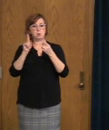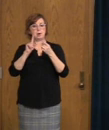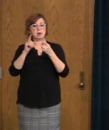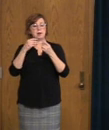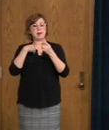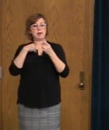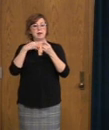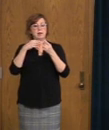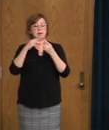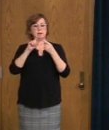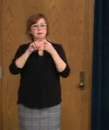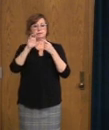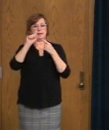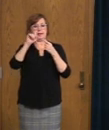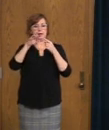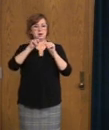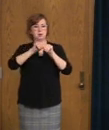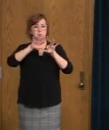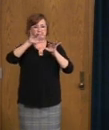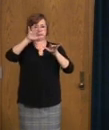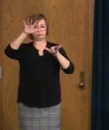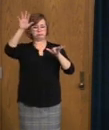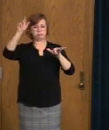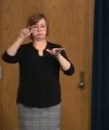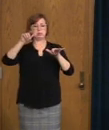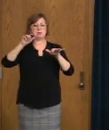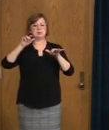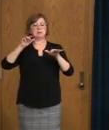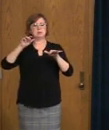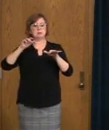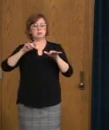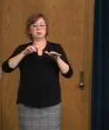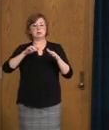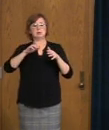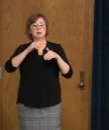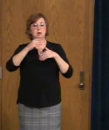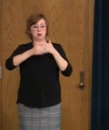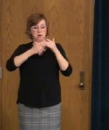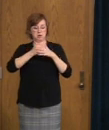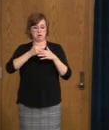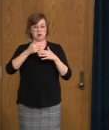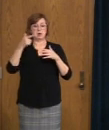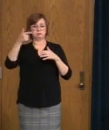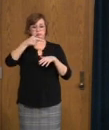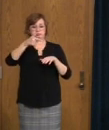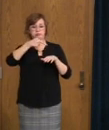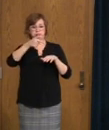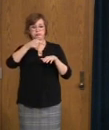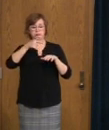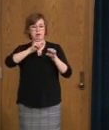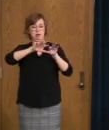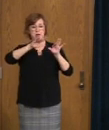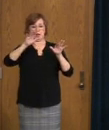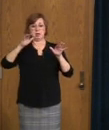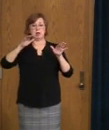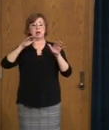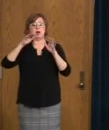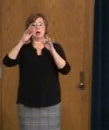and there's a certain amount of time that needs to pass between procedures when you do this, and